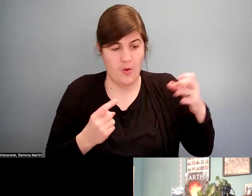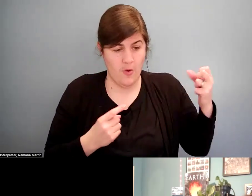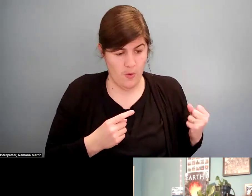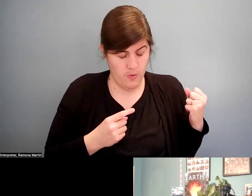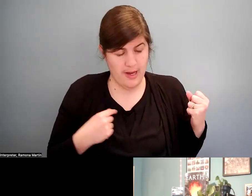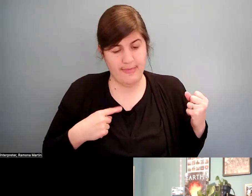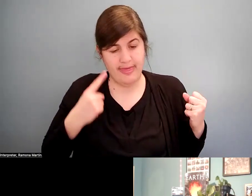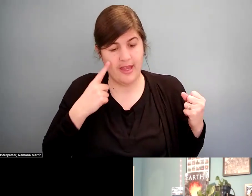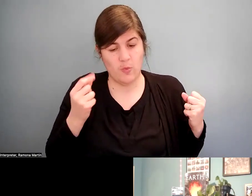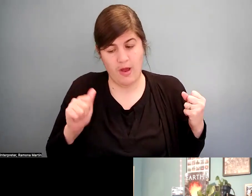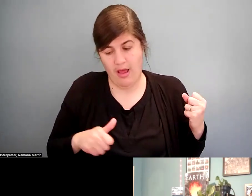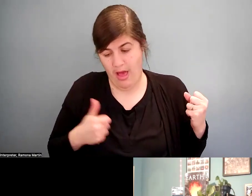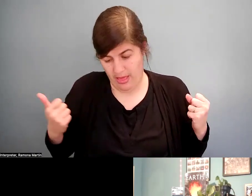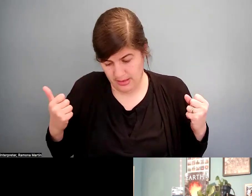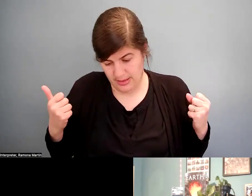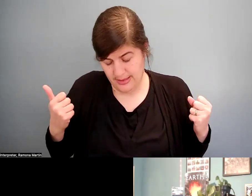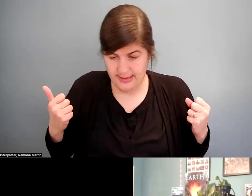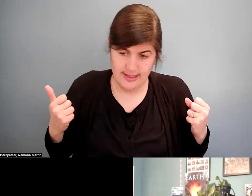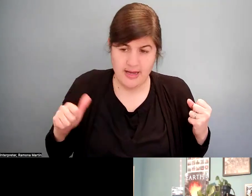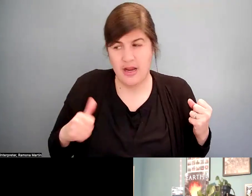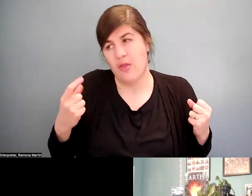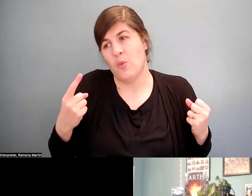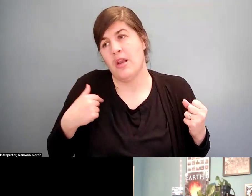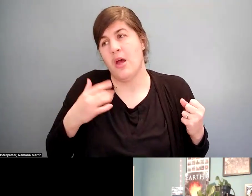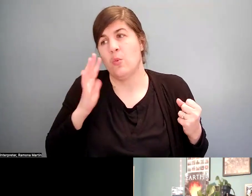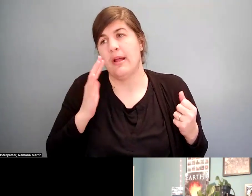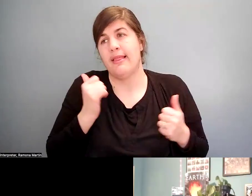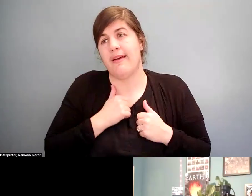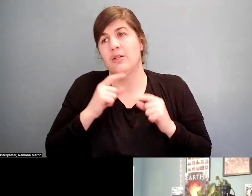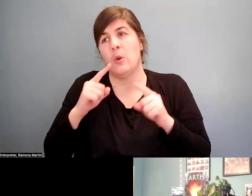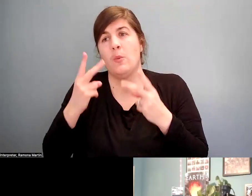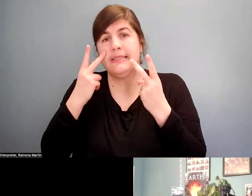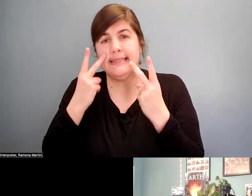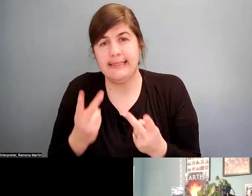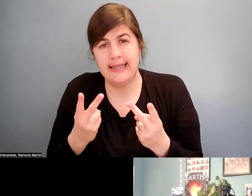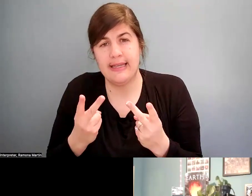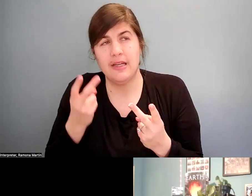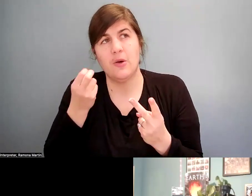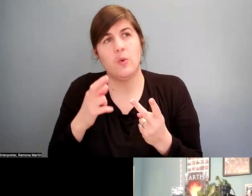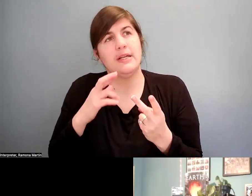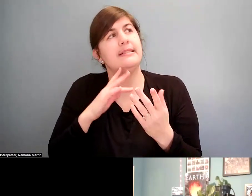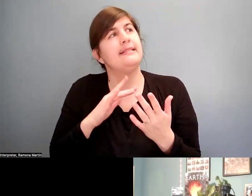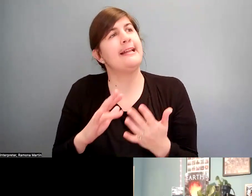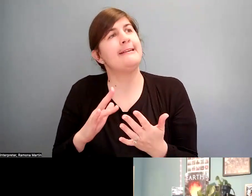standby. And another one I would love to be able to go and see or study.